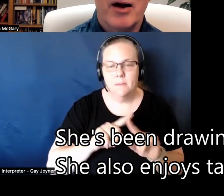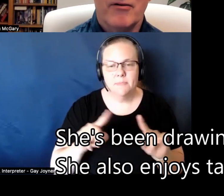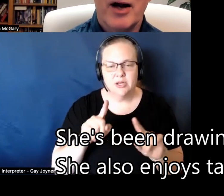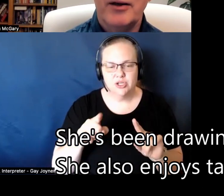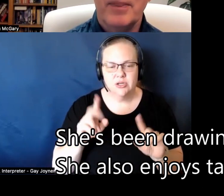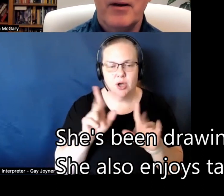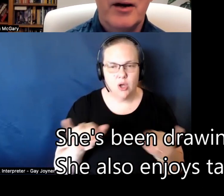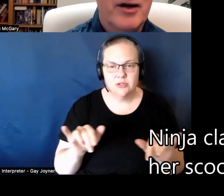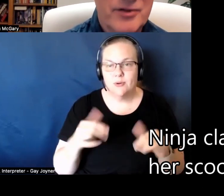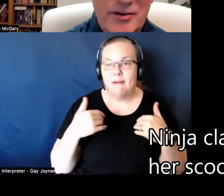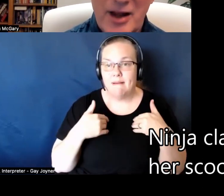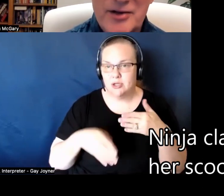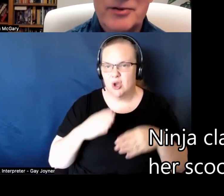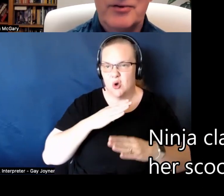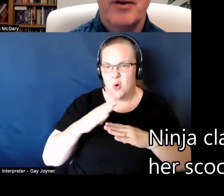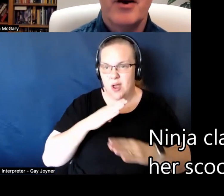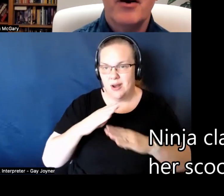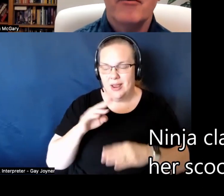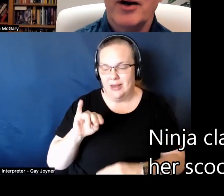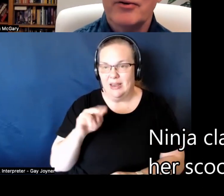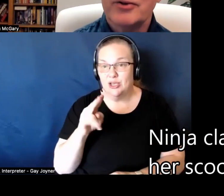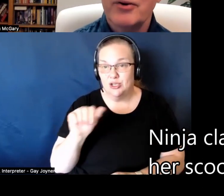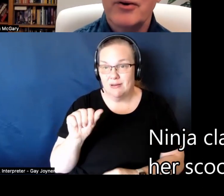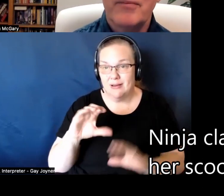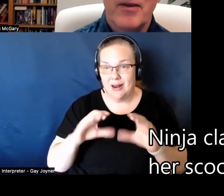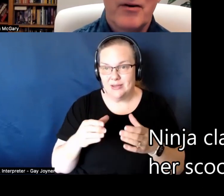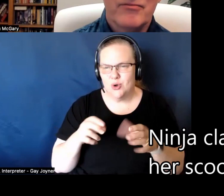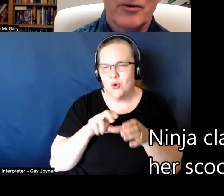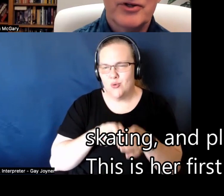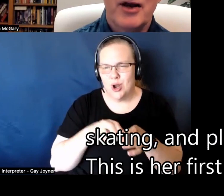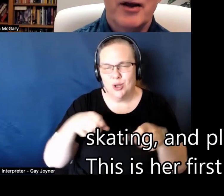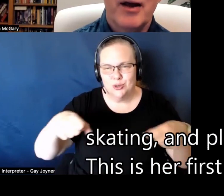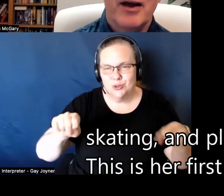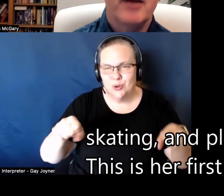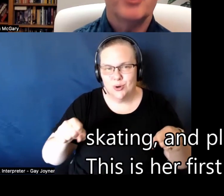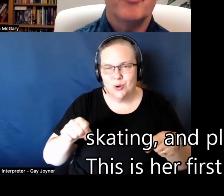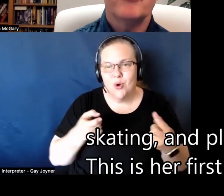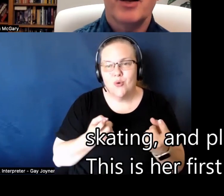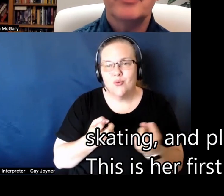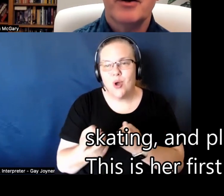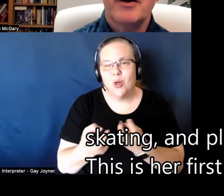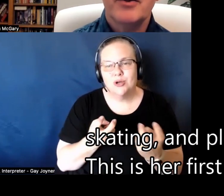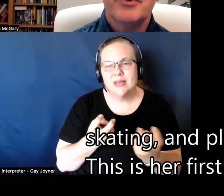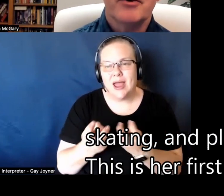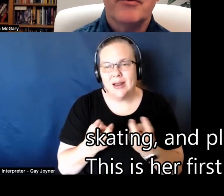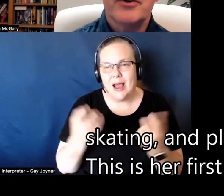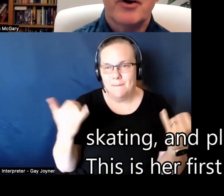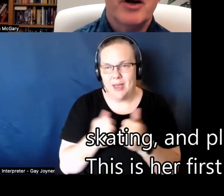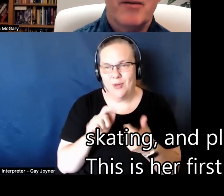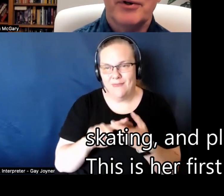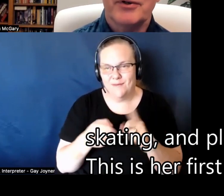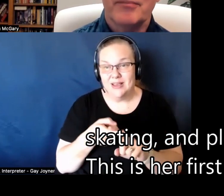Kempo karate, ninja classes, riding her scooter, roller skating, and playing with friends. This is her